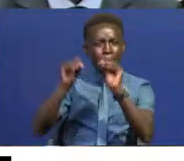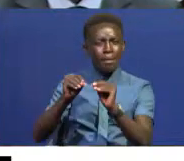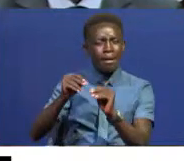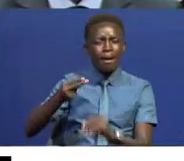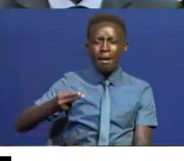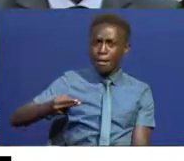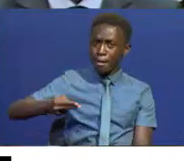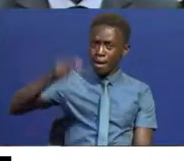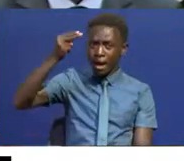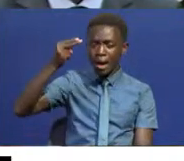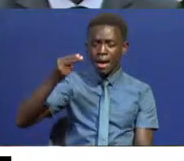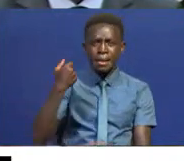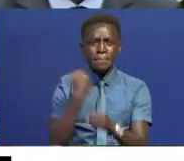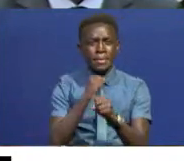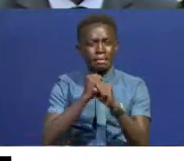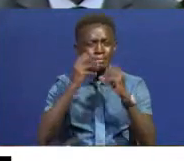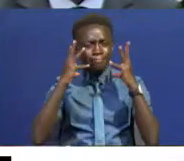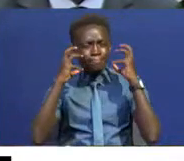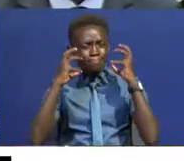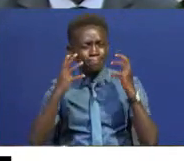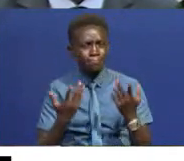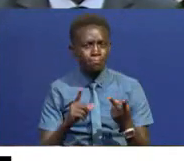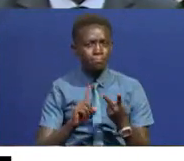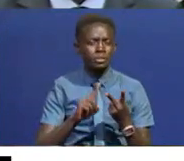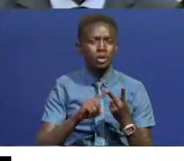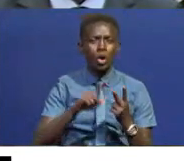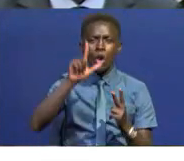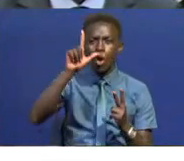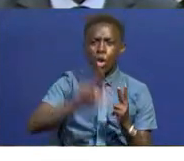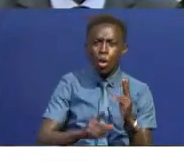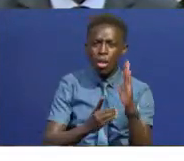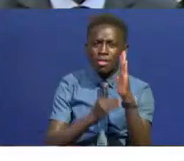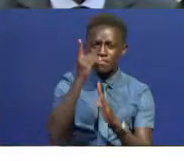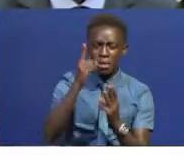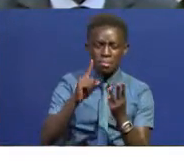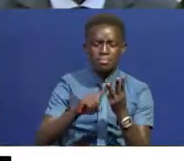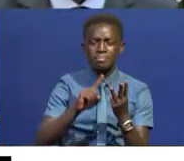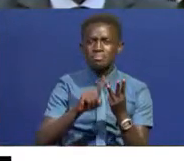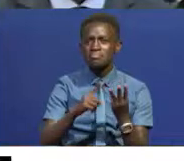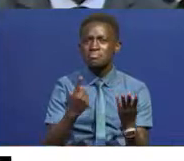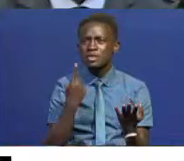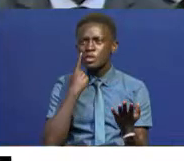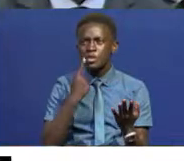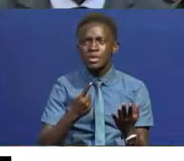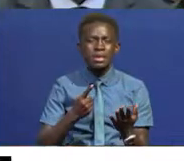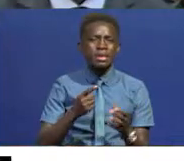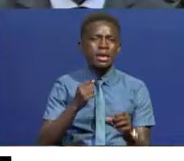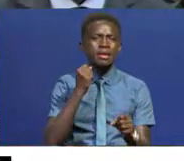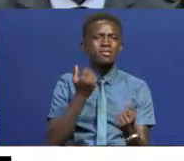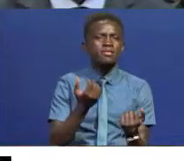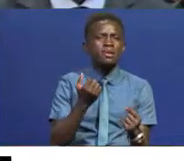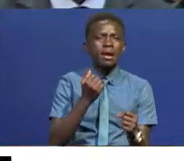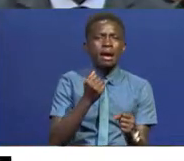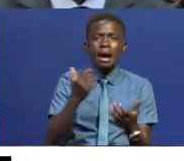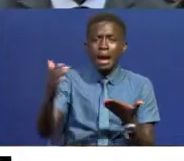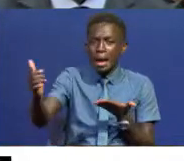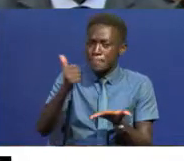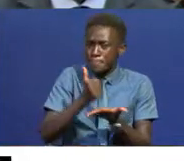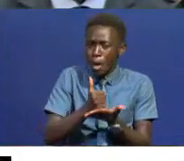distress, low development, unsustainable recurrent budgets, runaway unemployment, poverty, and of